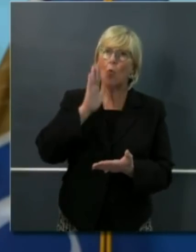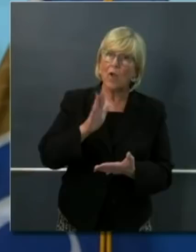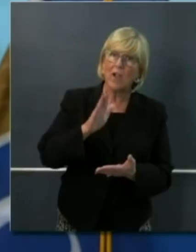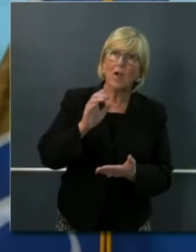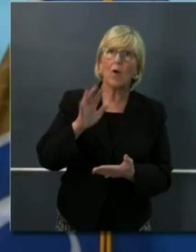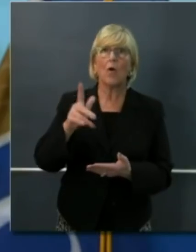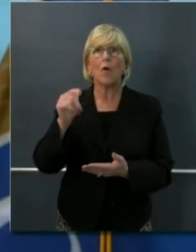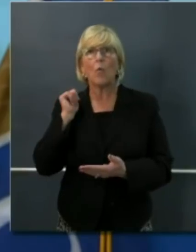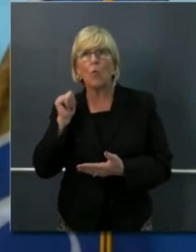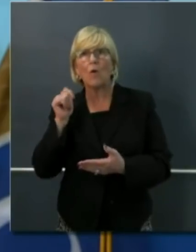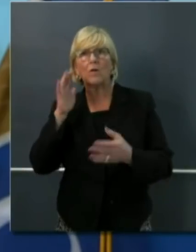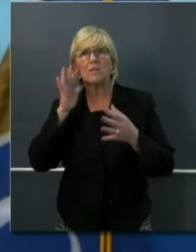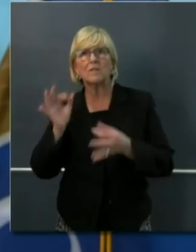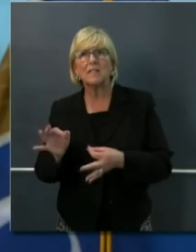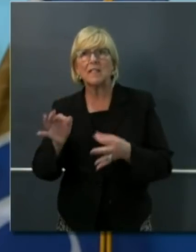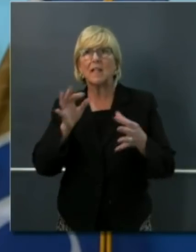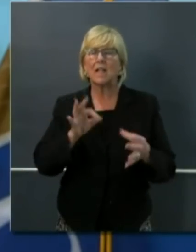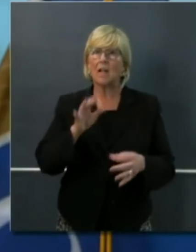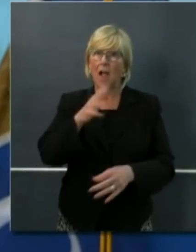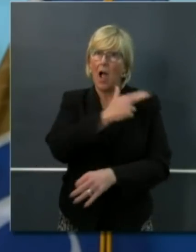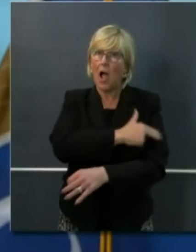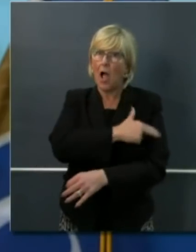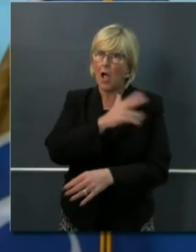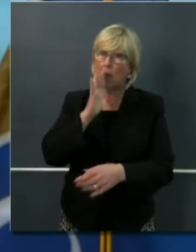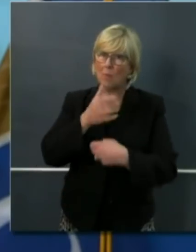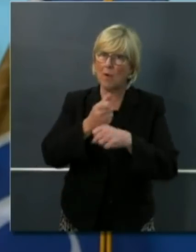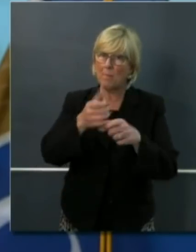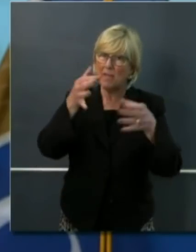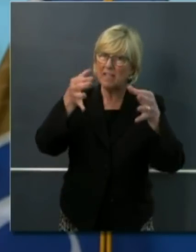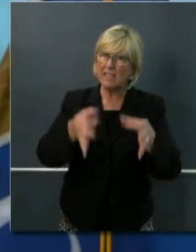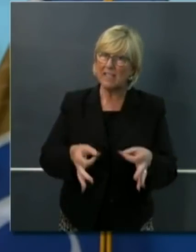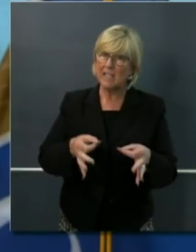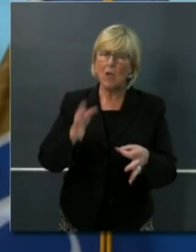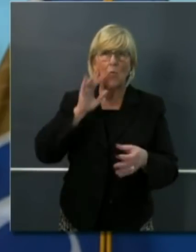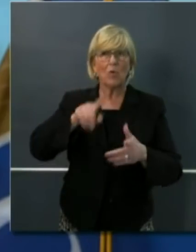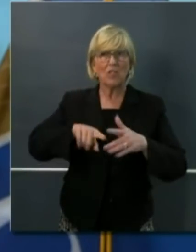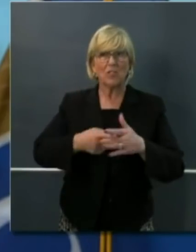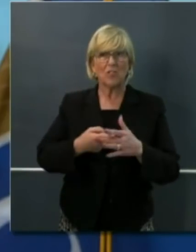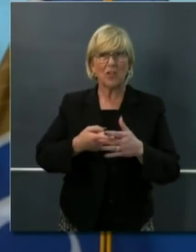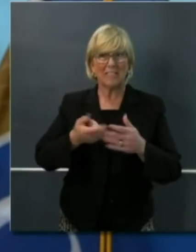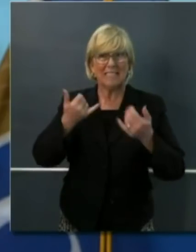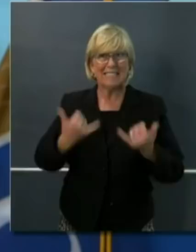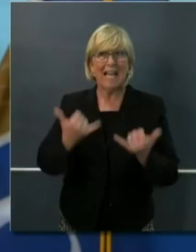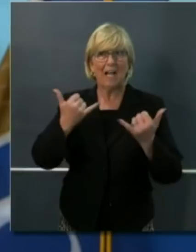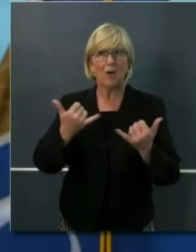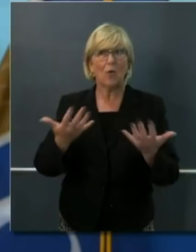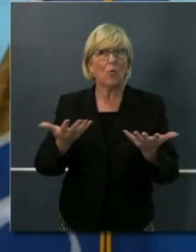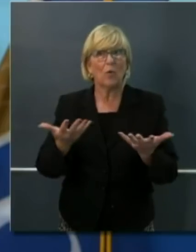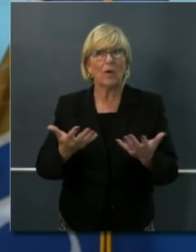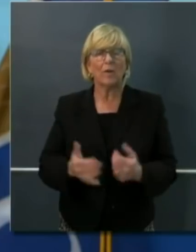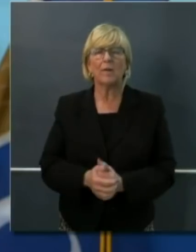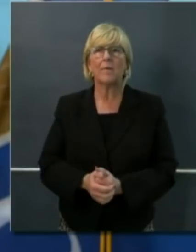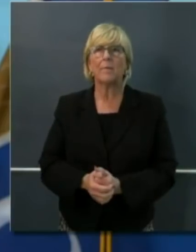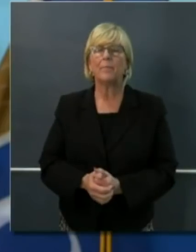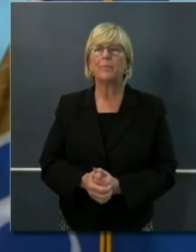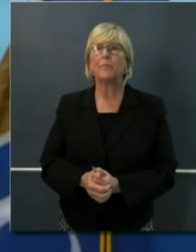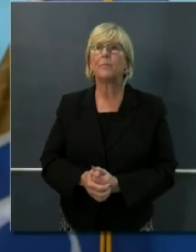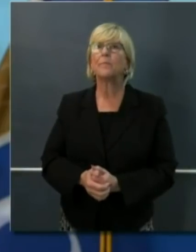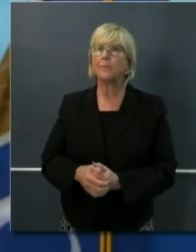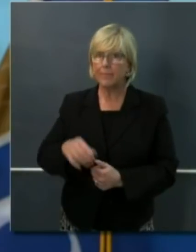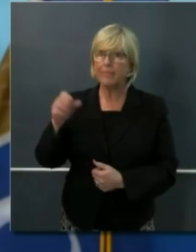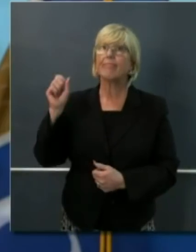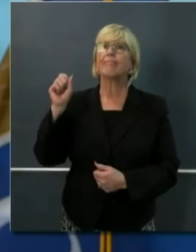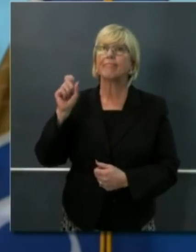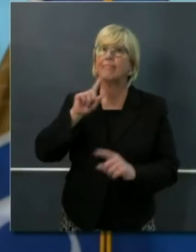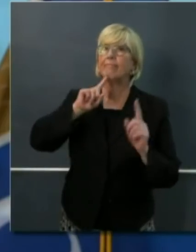it up to the hospitals? And is this something that is going to be taking effect immediately? Yeah. Thanks. The guidelines are effective immediately. We've